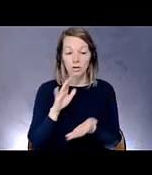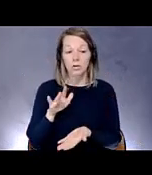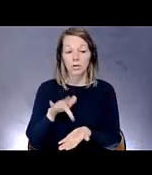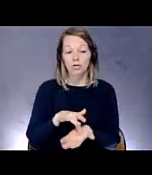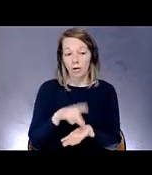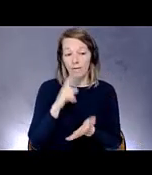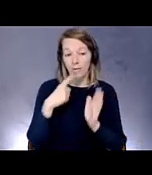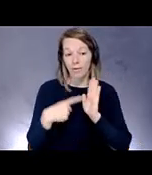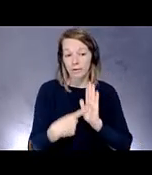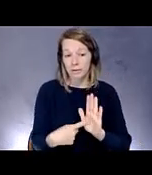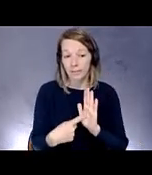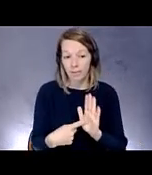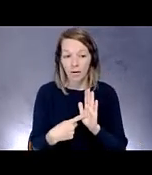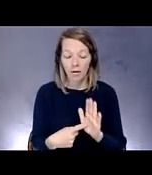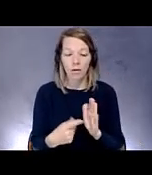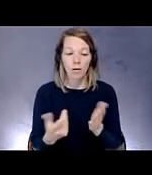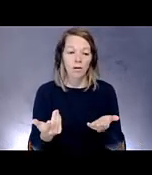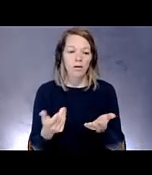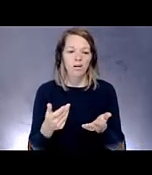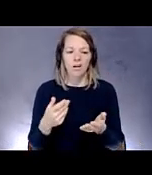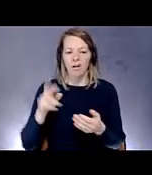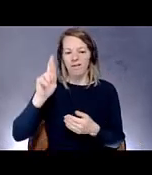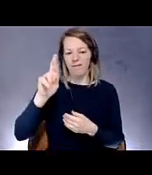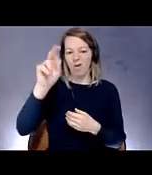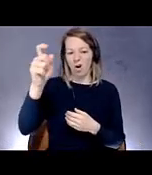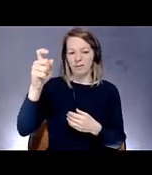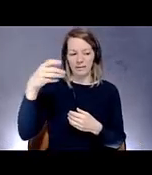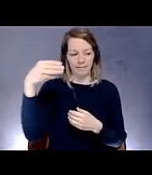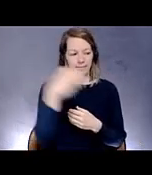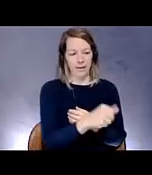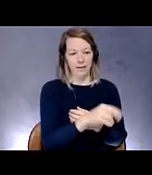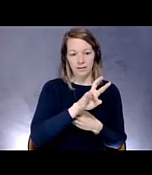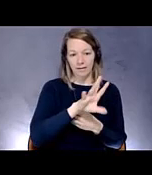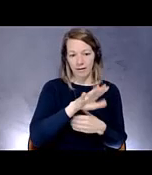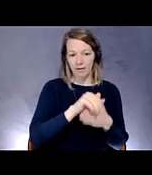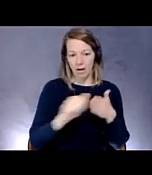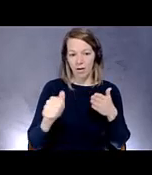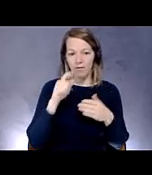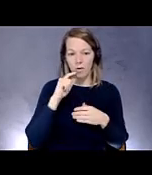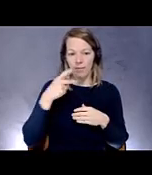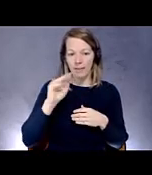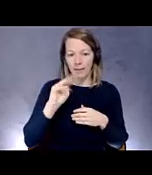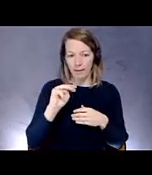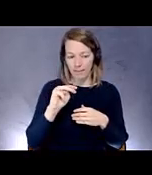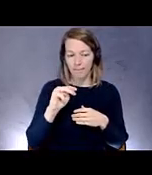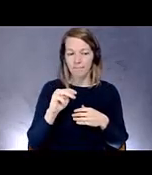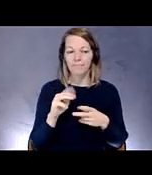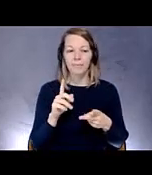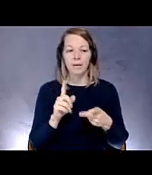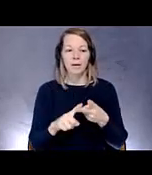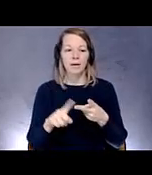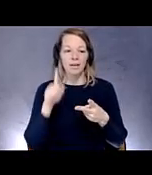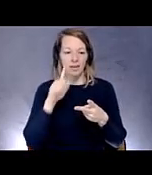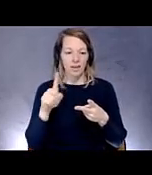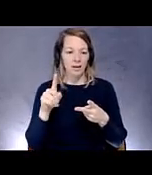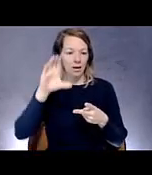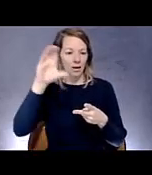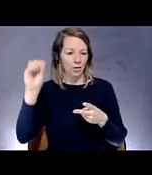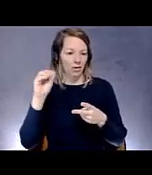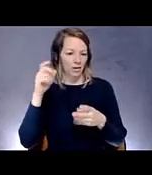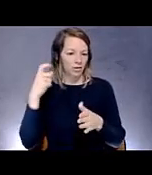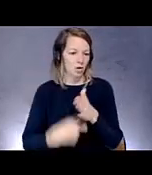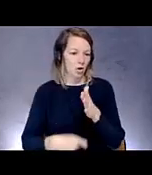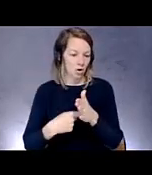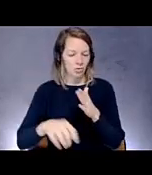for example, is the pharmacy is paid $75 by the PBM, the carrier then gets charged,